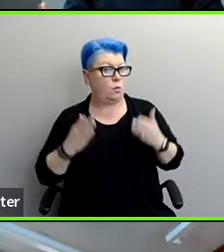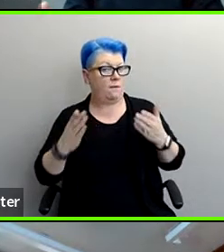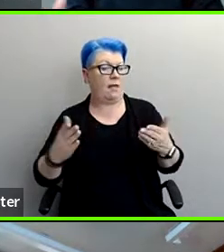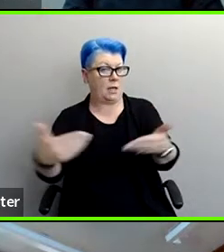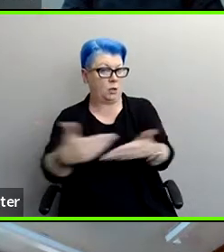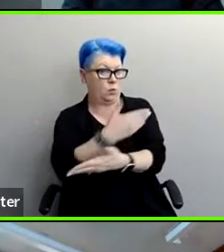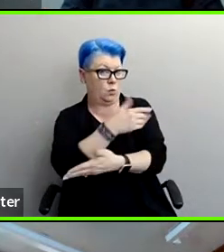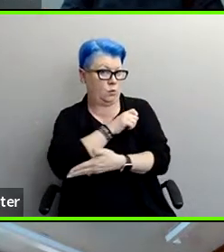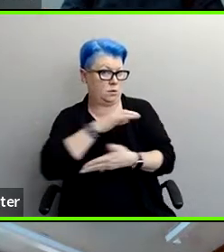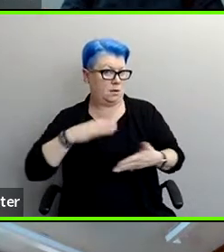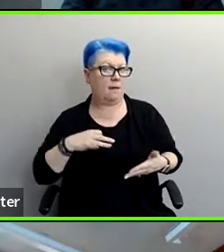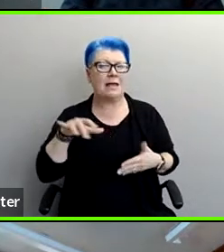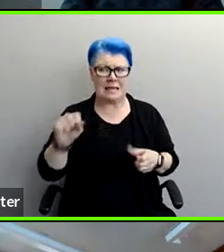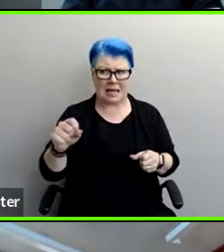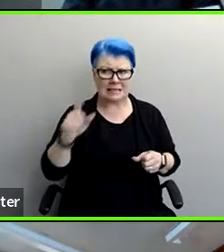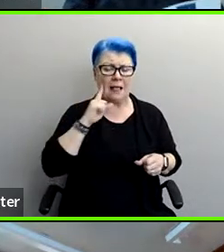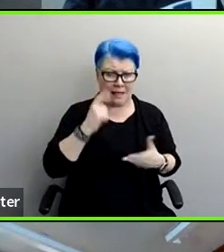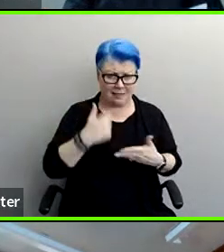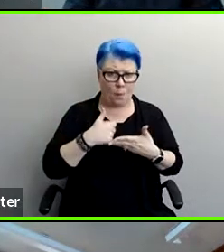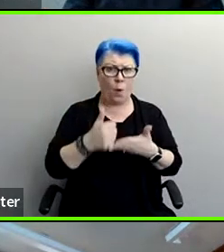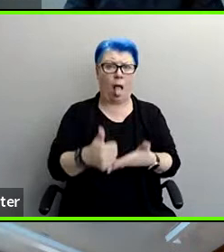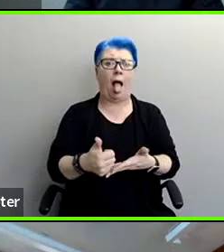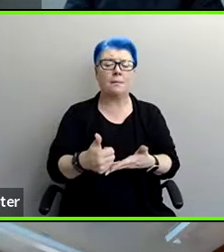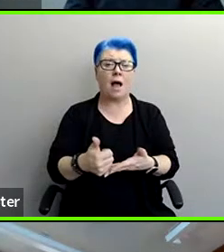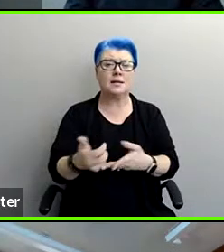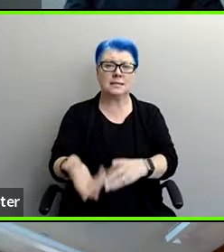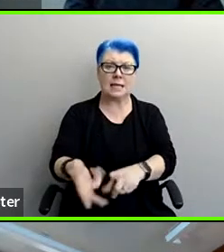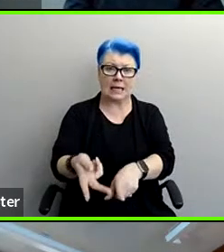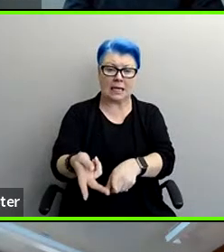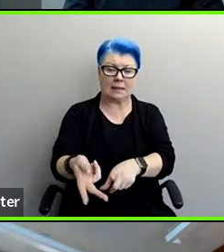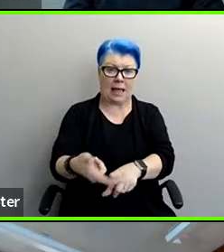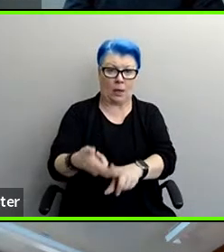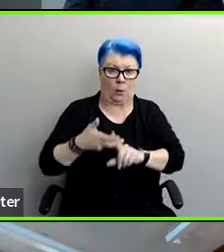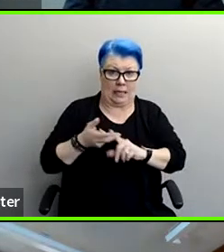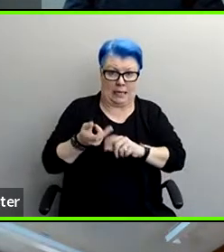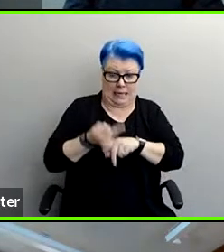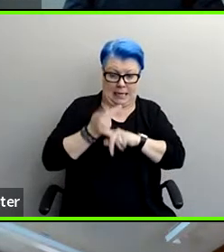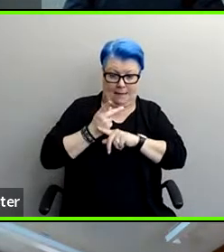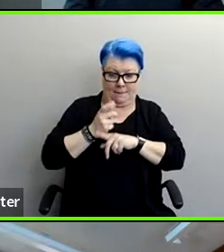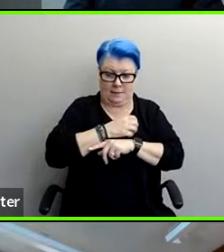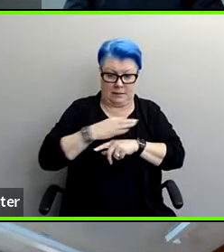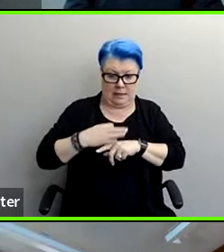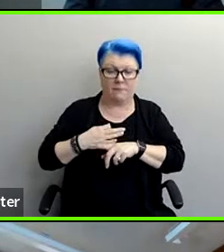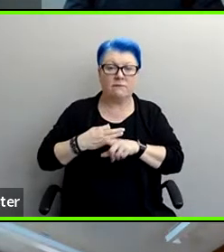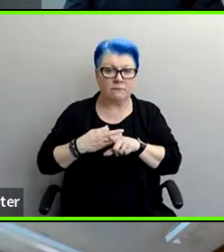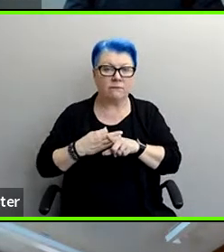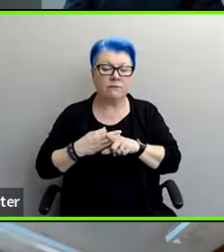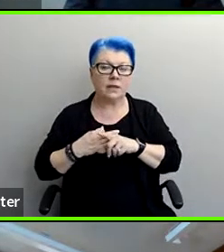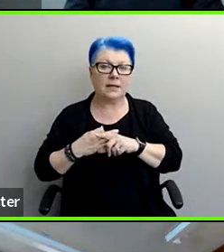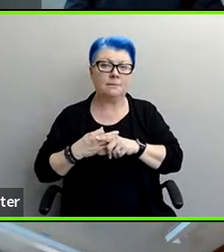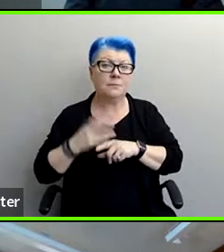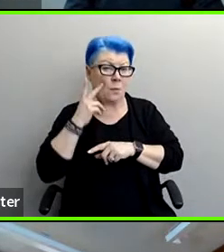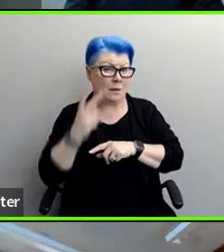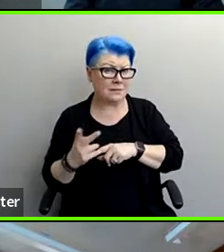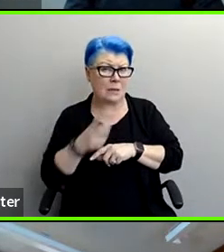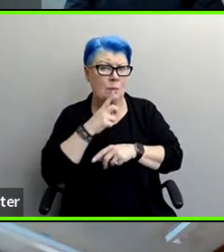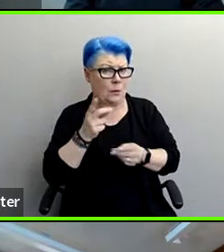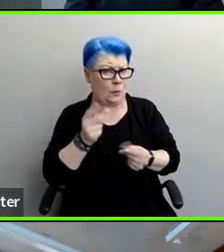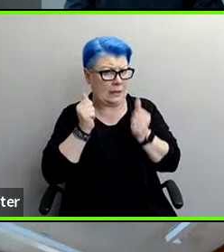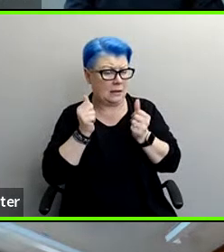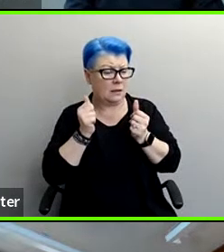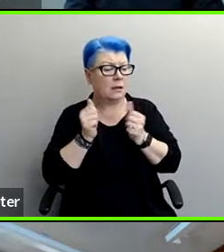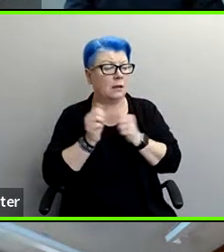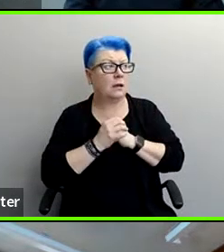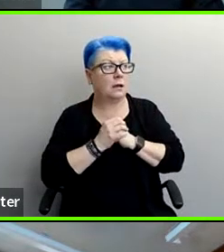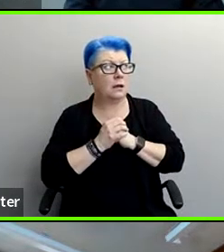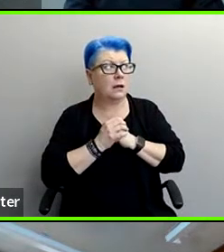retaining staff, we have, over the last several years, experienced a fairly quick